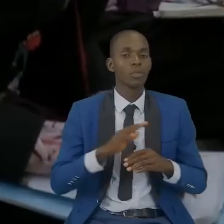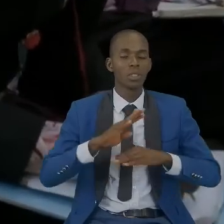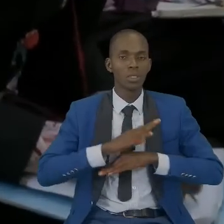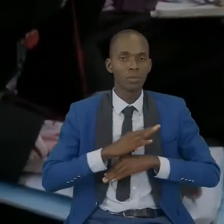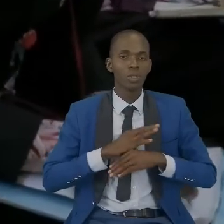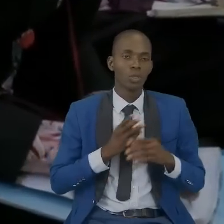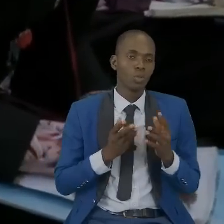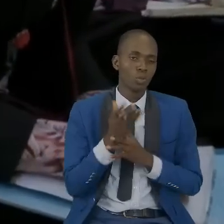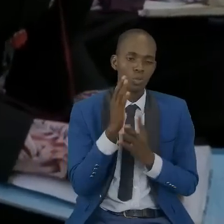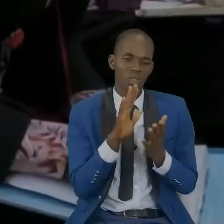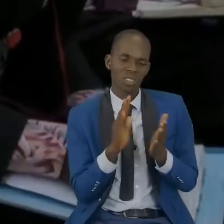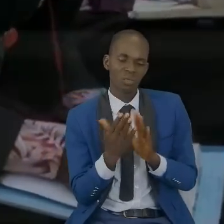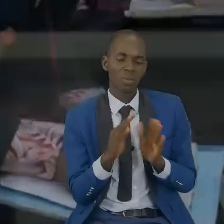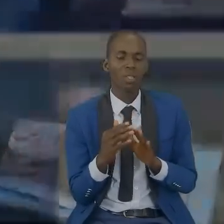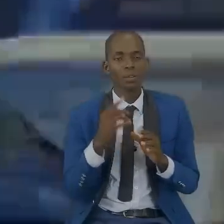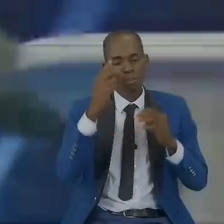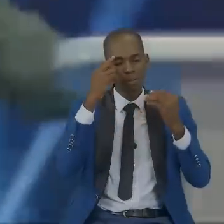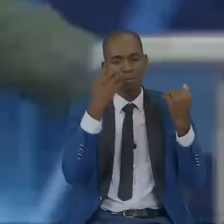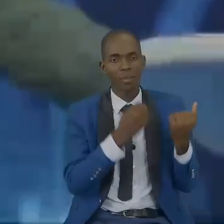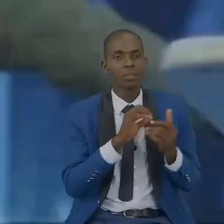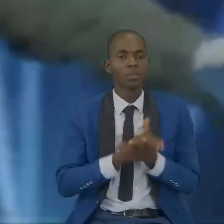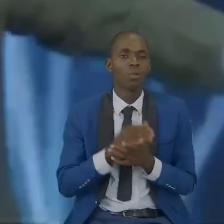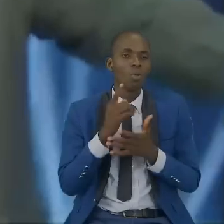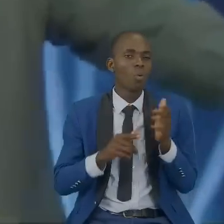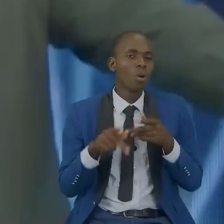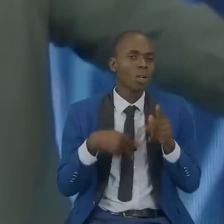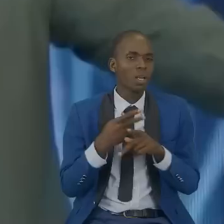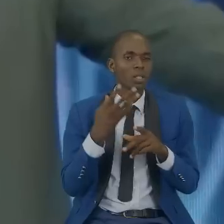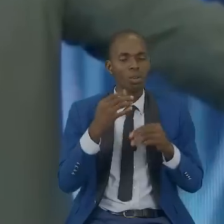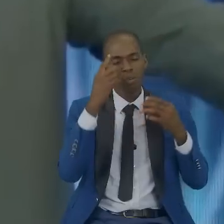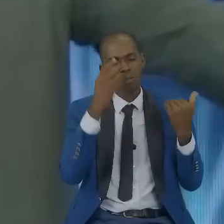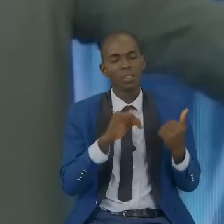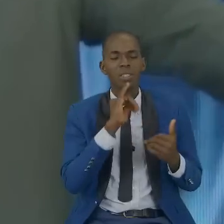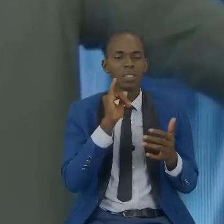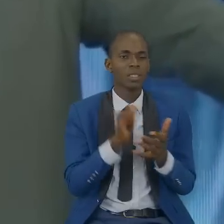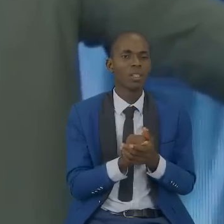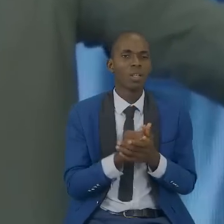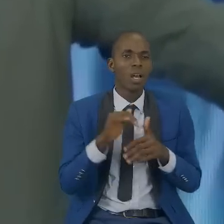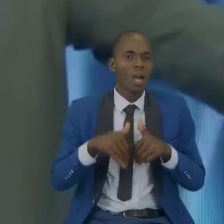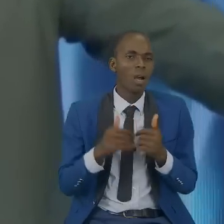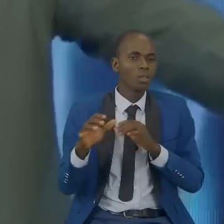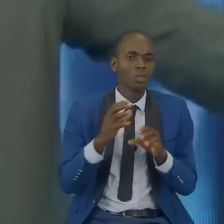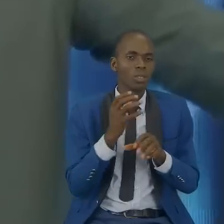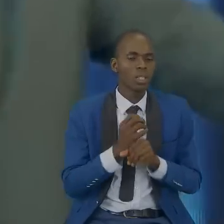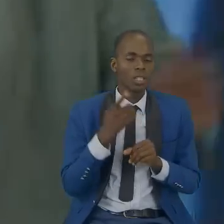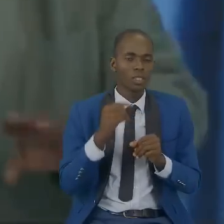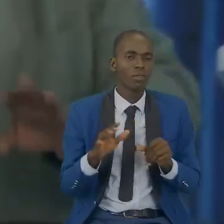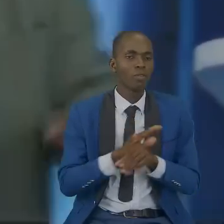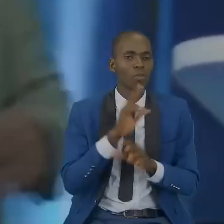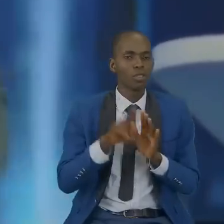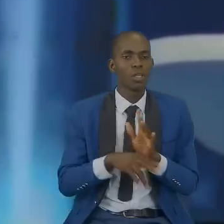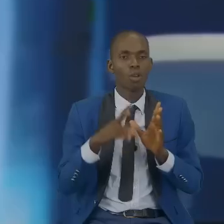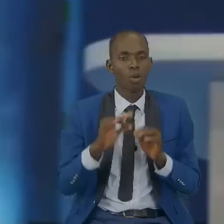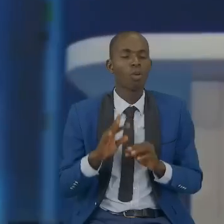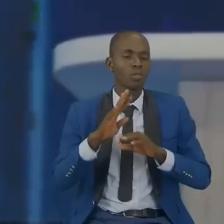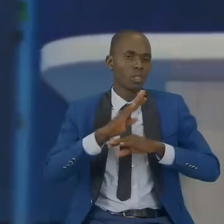faith. What kind of faith did they have? How did they have the fullness of satisfaction? In